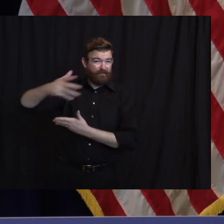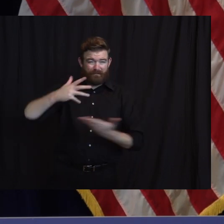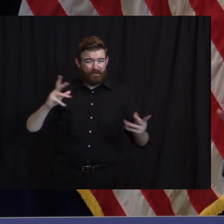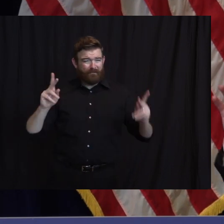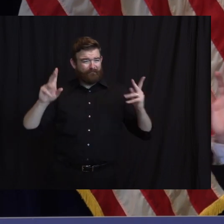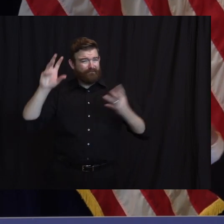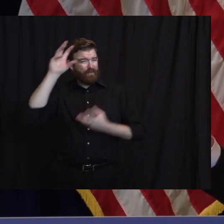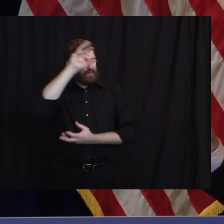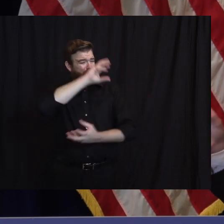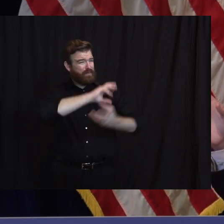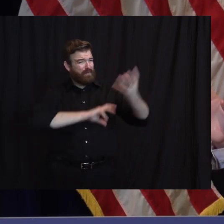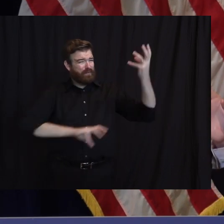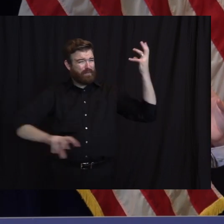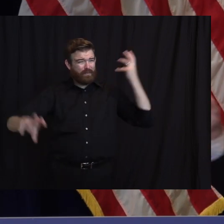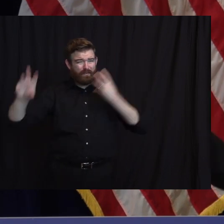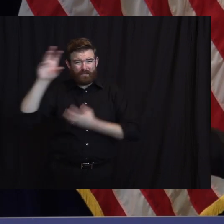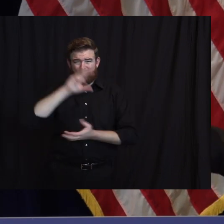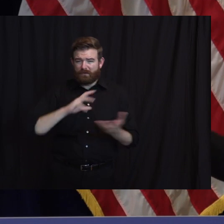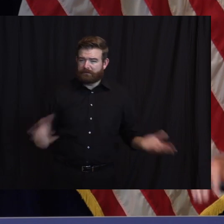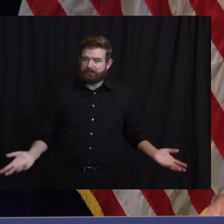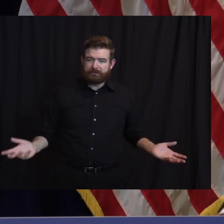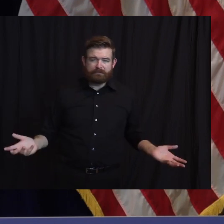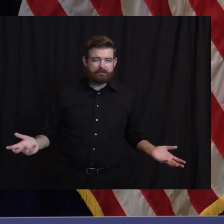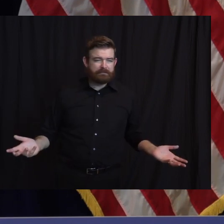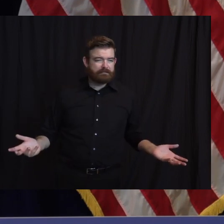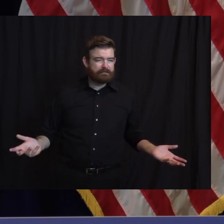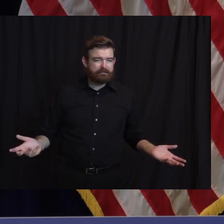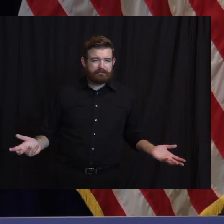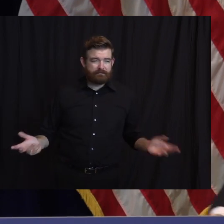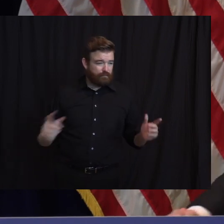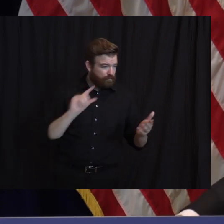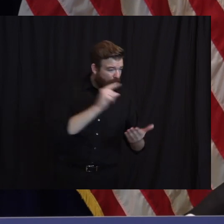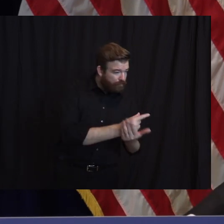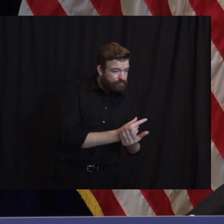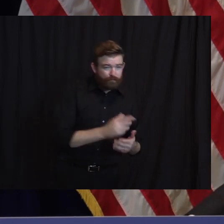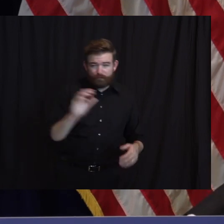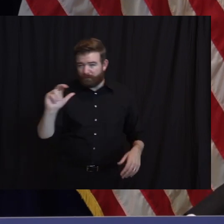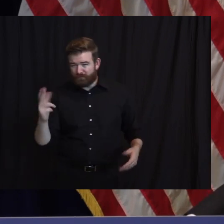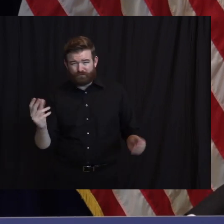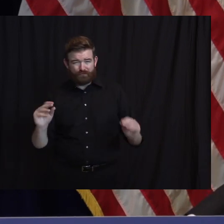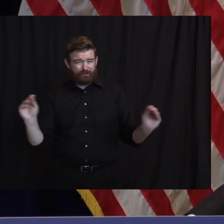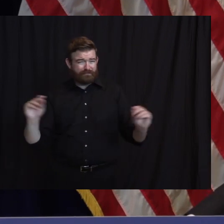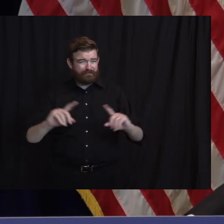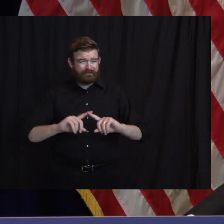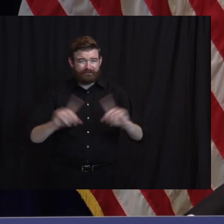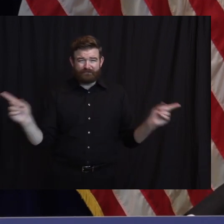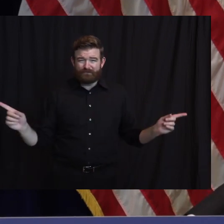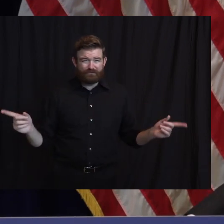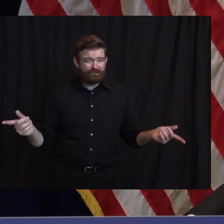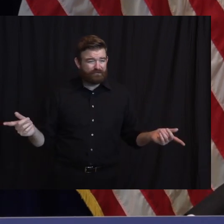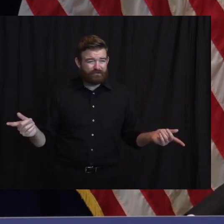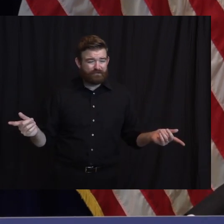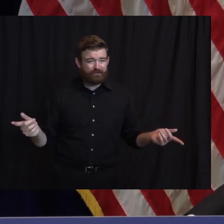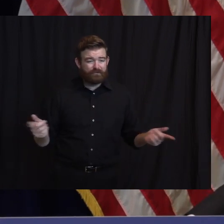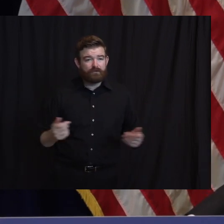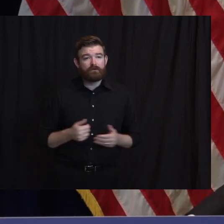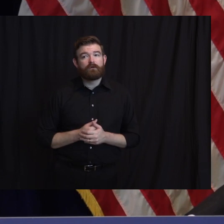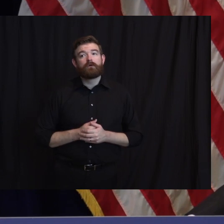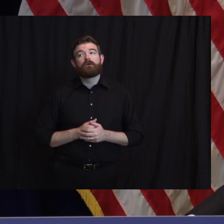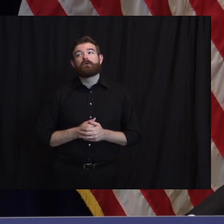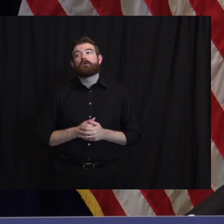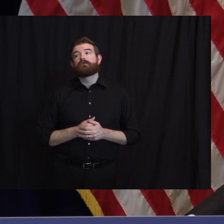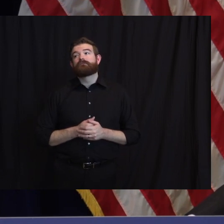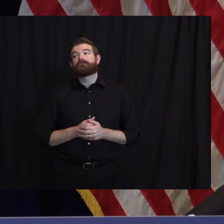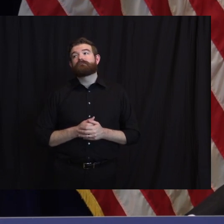So I'll say a few words, and then maybe Ed could talk about the epidemiology, but it doesn't. It's a half a loaf, I would